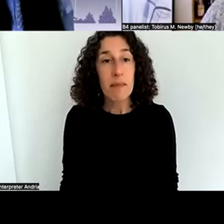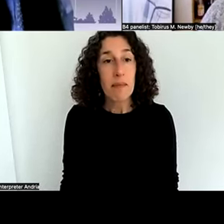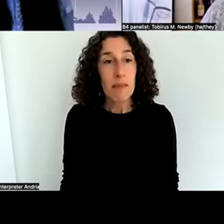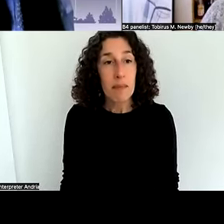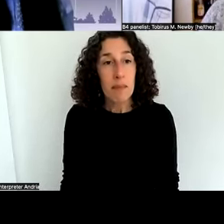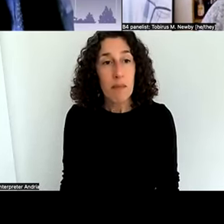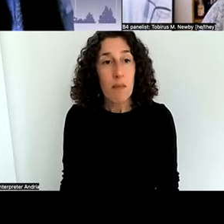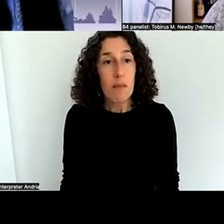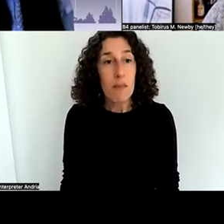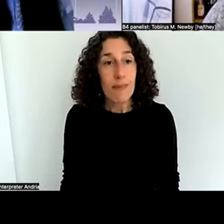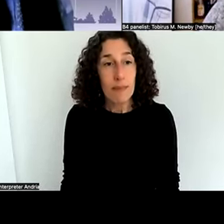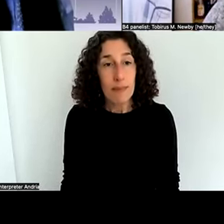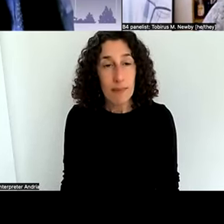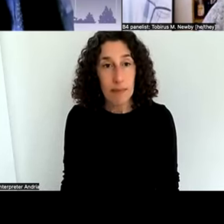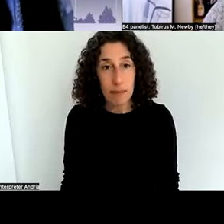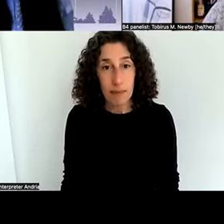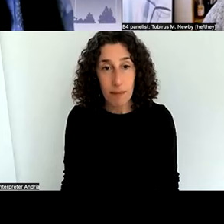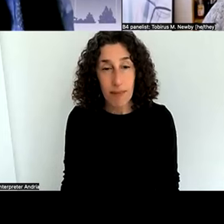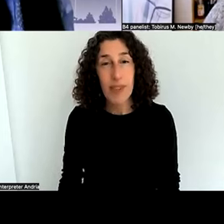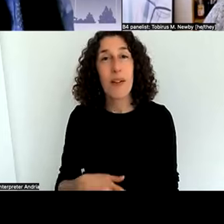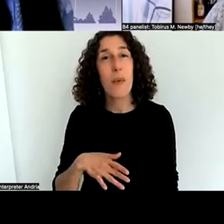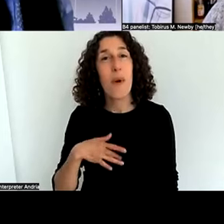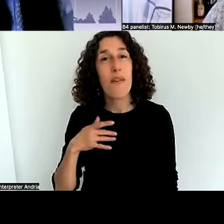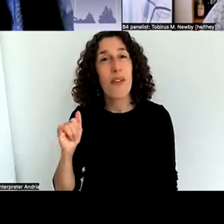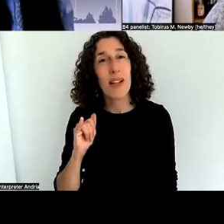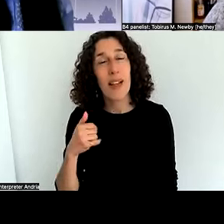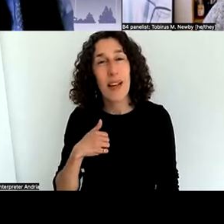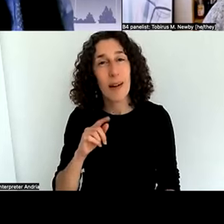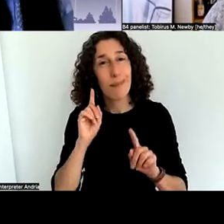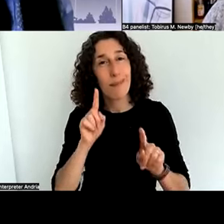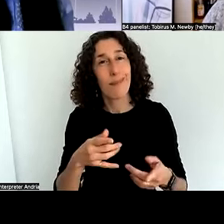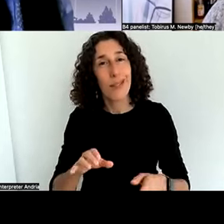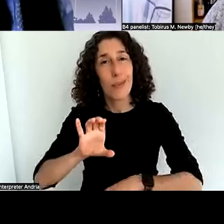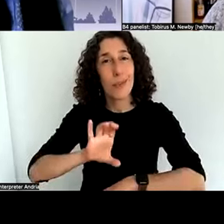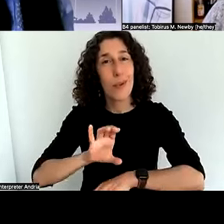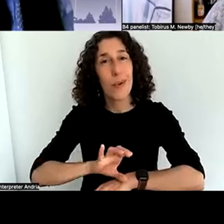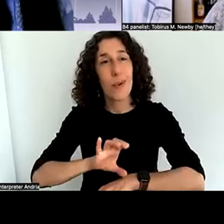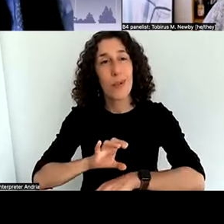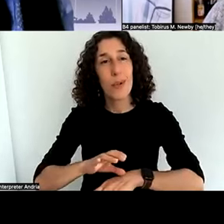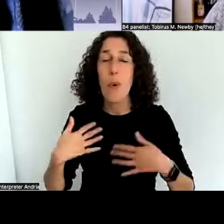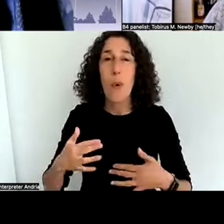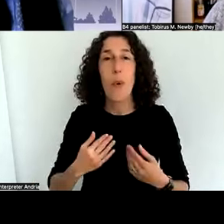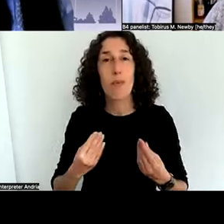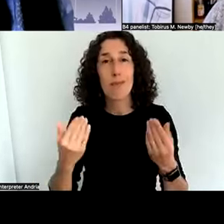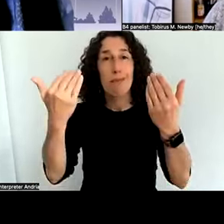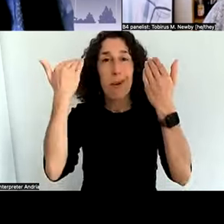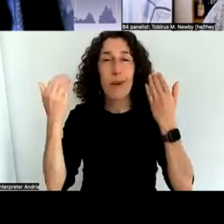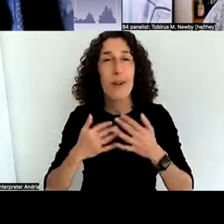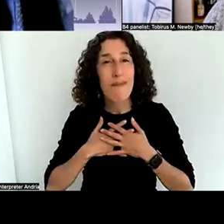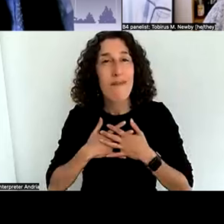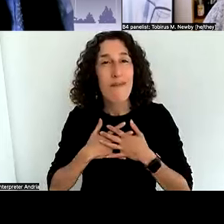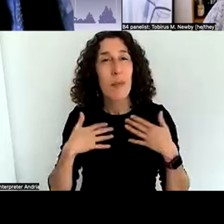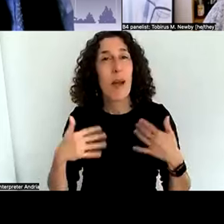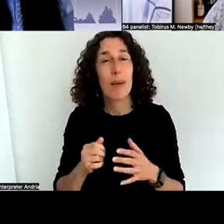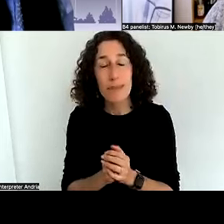Tobirus, I felt like I just went to church. I really appreciate even thinking about that question. And as we even think about what